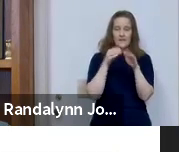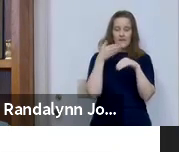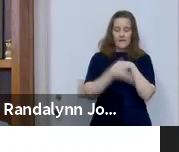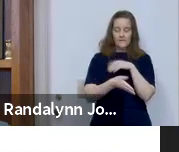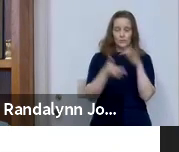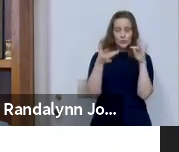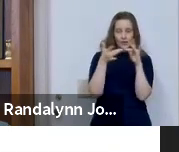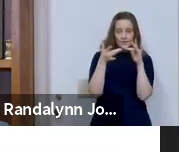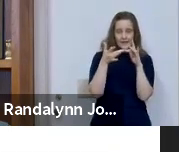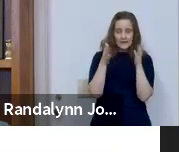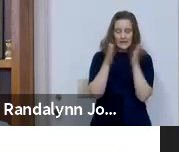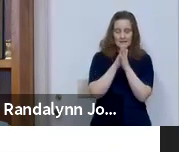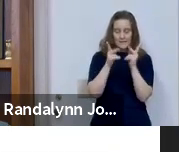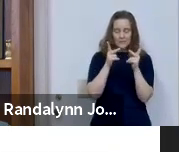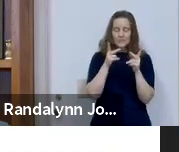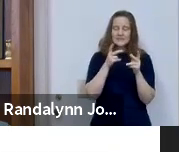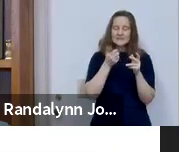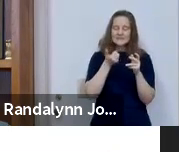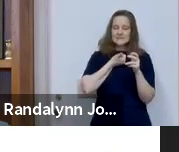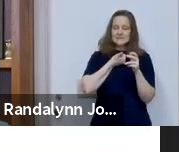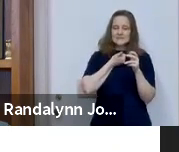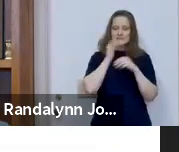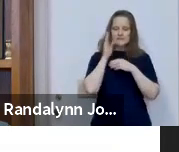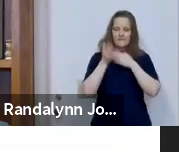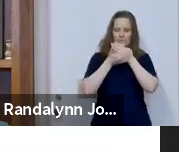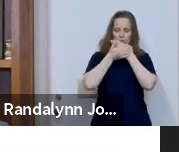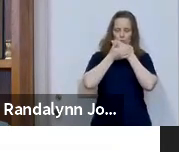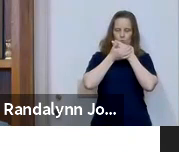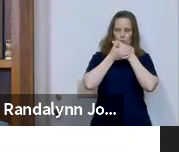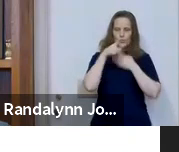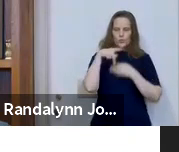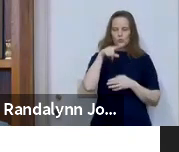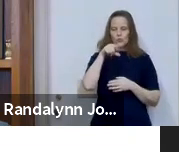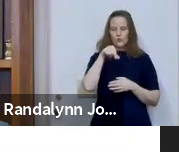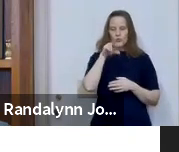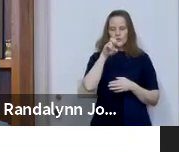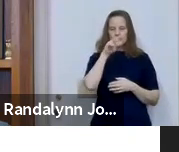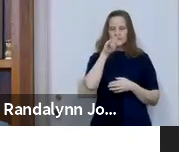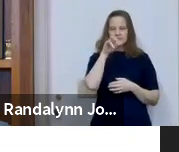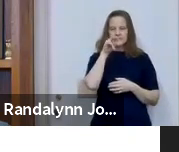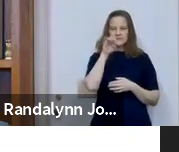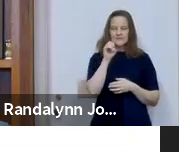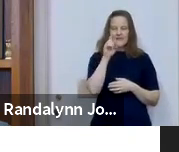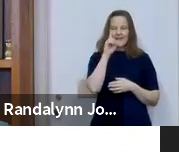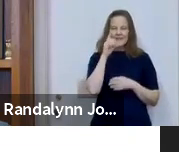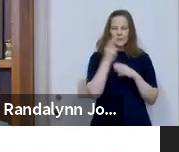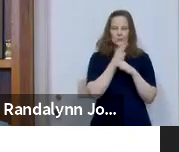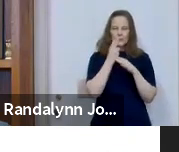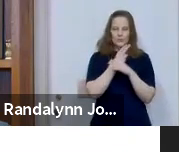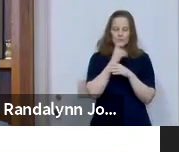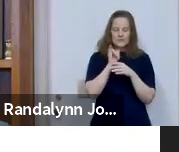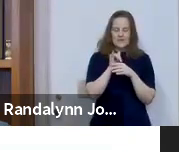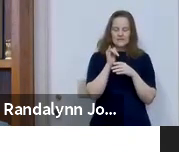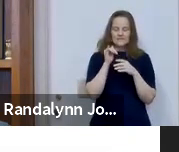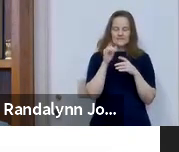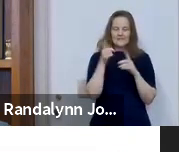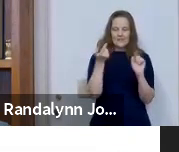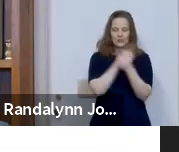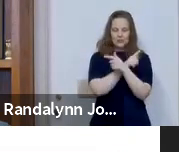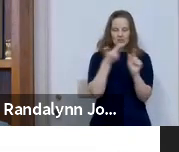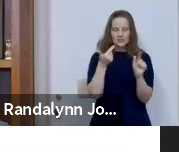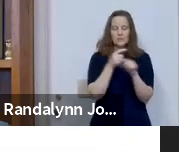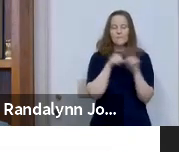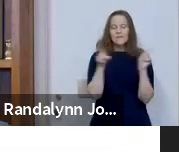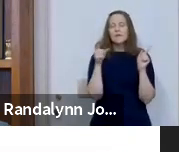we're asking those folks to self-quarantine. I think in the beginning of all this, we use those terms very interchangeably, but they do have different meanings